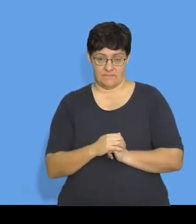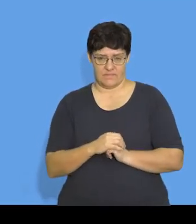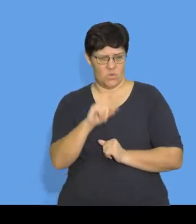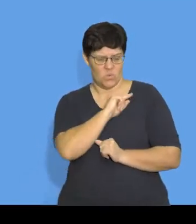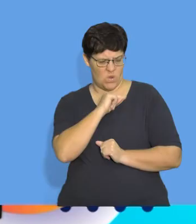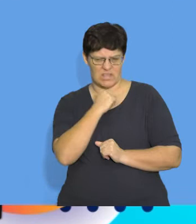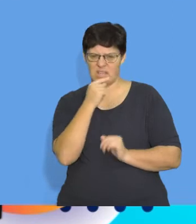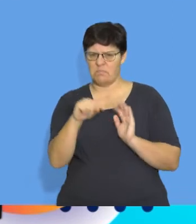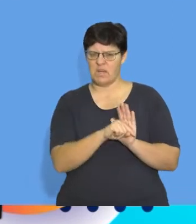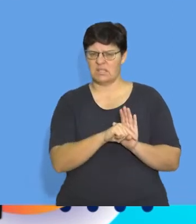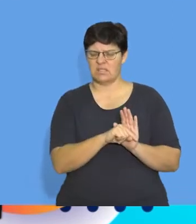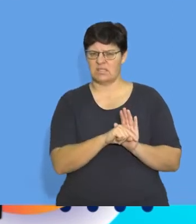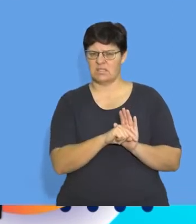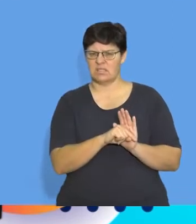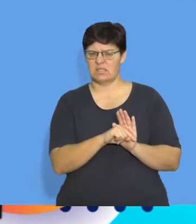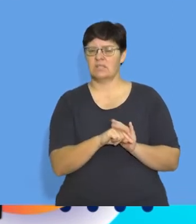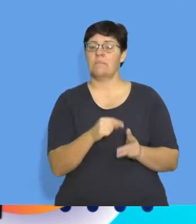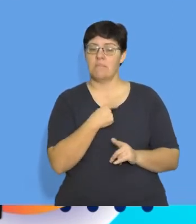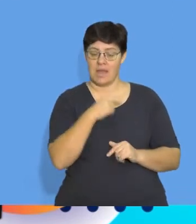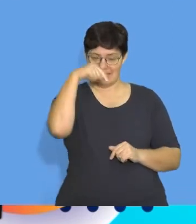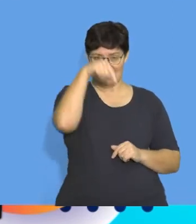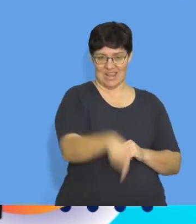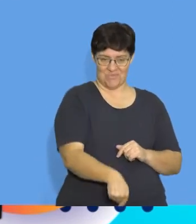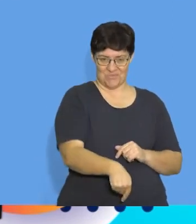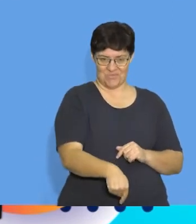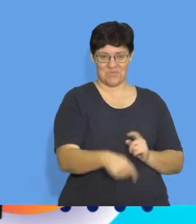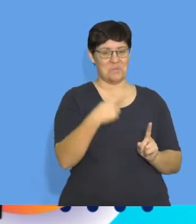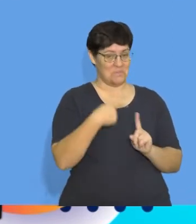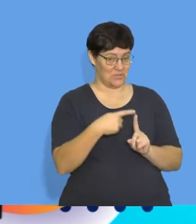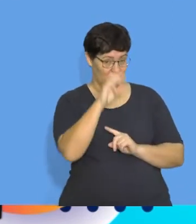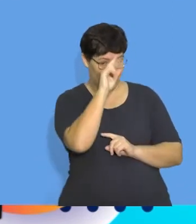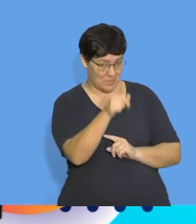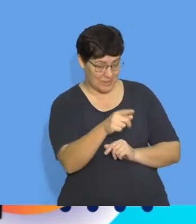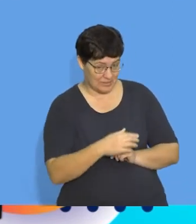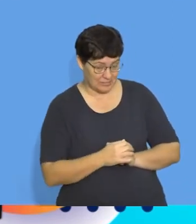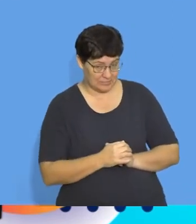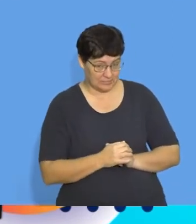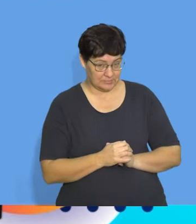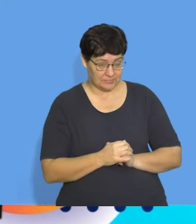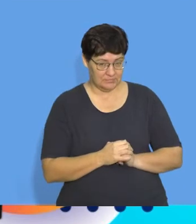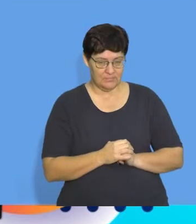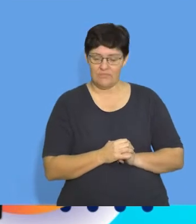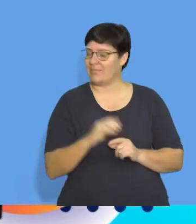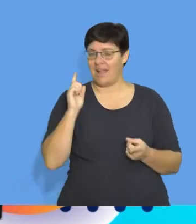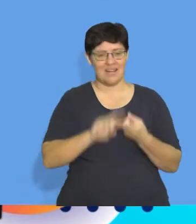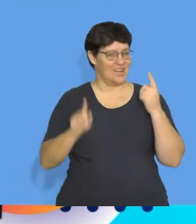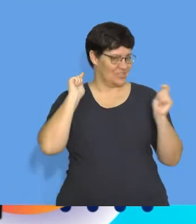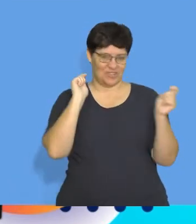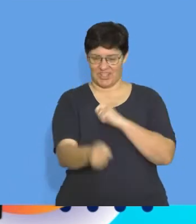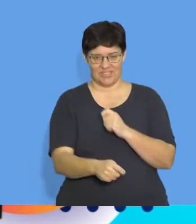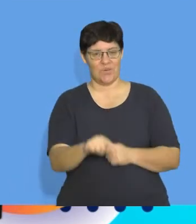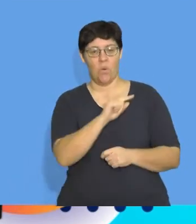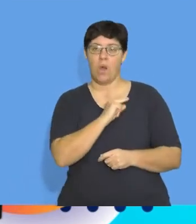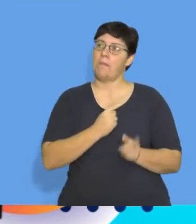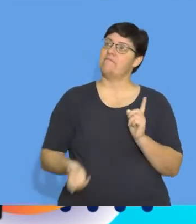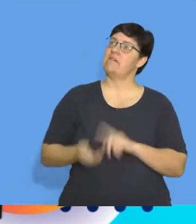saying minus? Because I took down as positive, okay? I can't change it because I'm trying to find